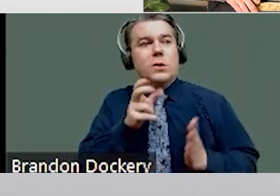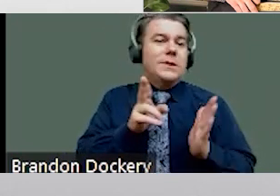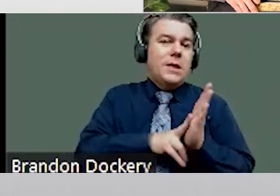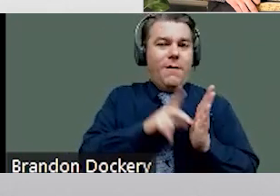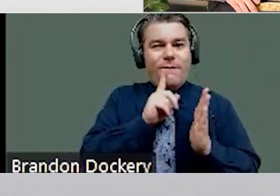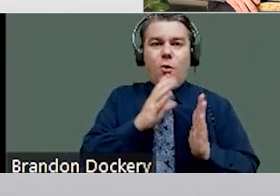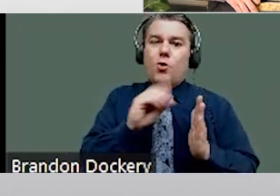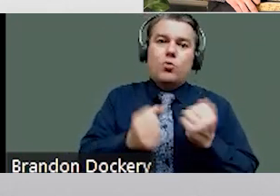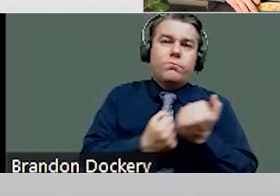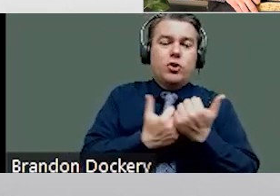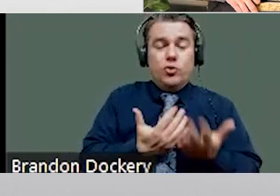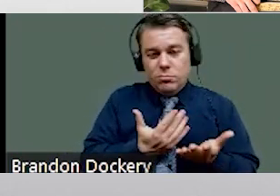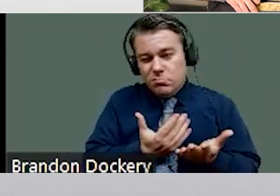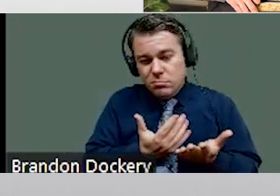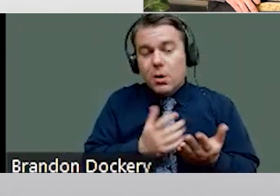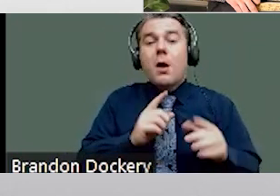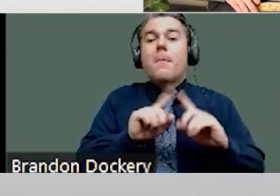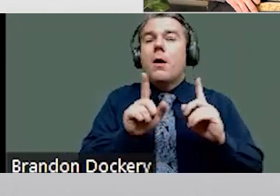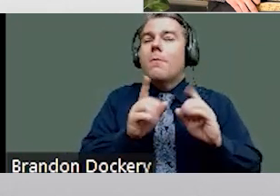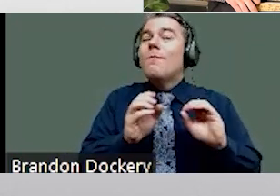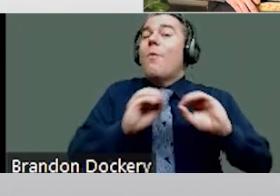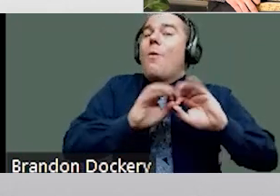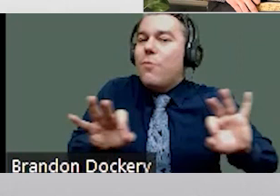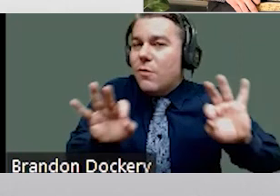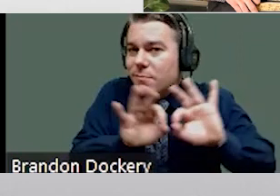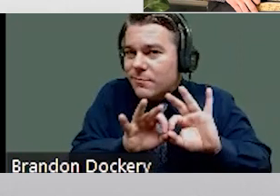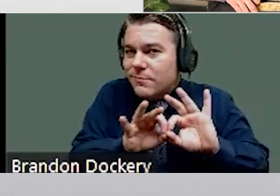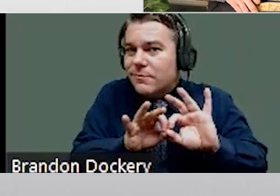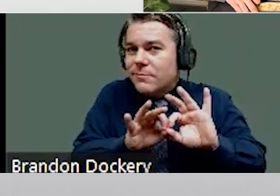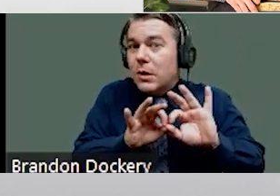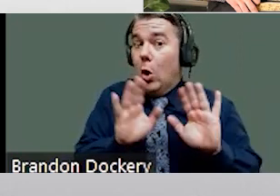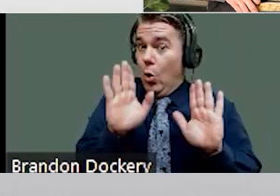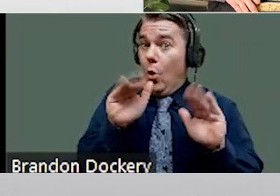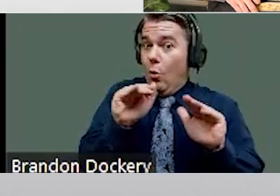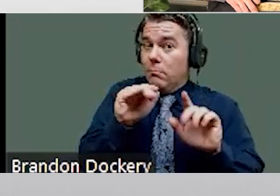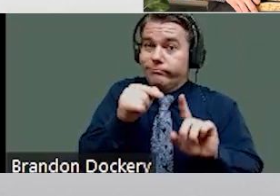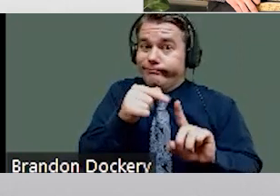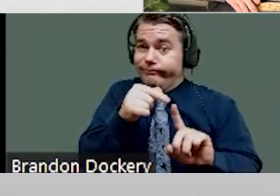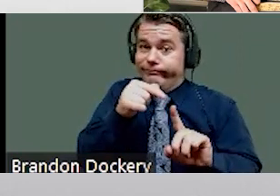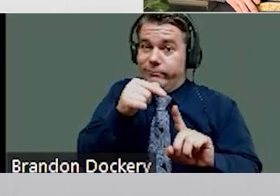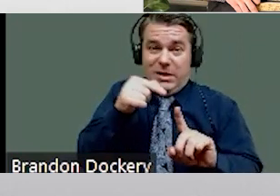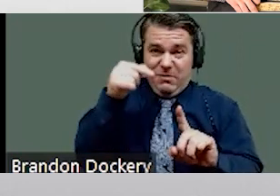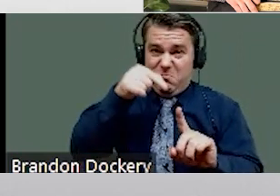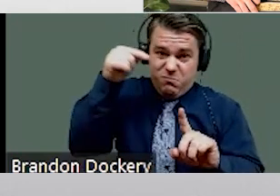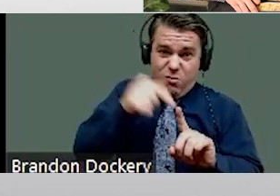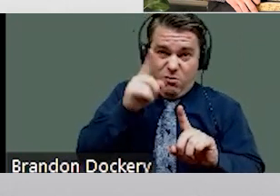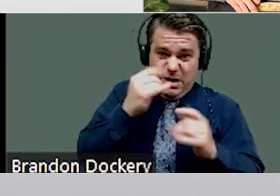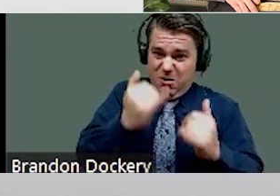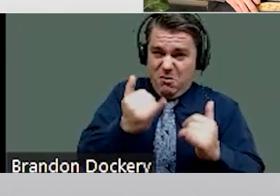signed on as co-sponsors. But more importantly, and I hope this is the point in the